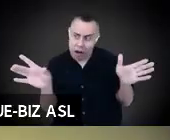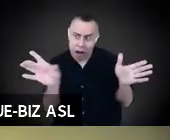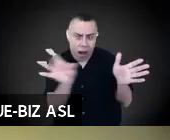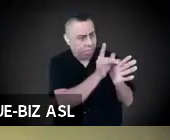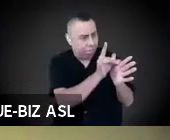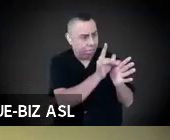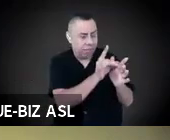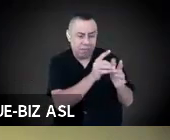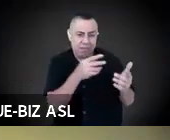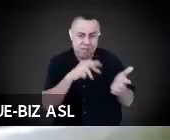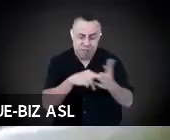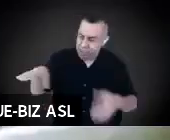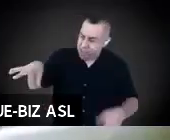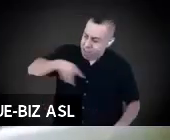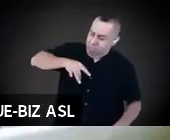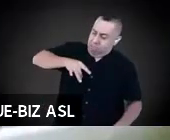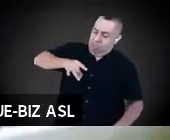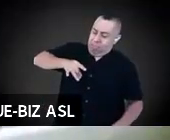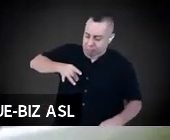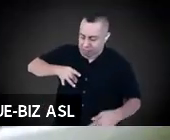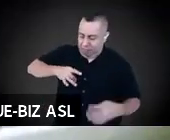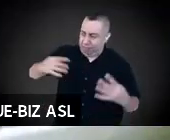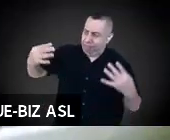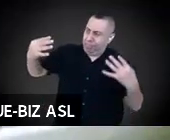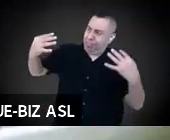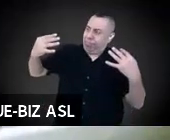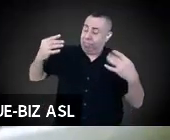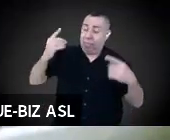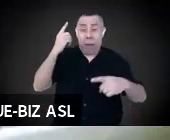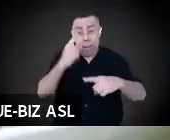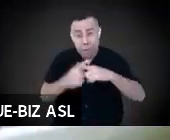a day-to-day basis, like mentally.